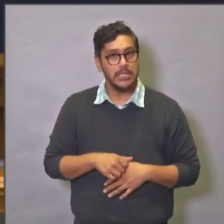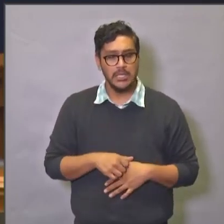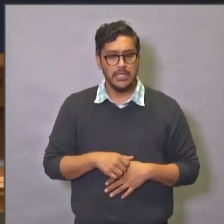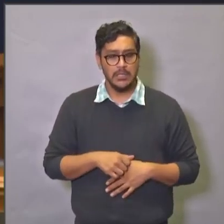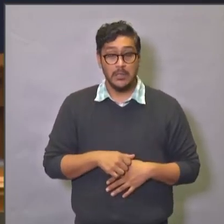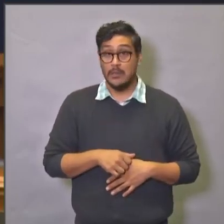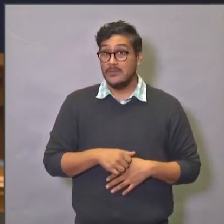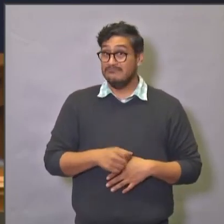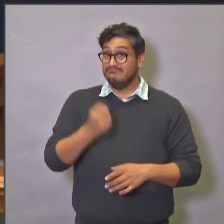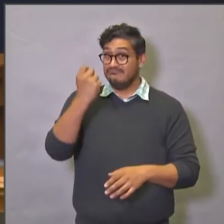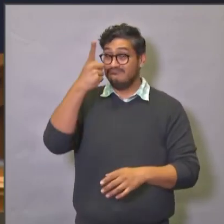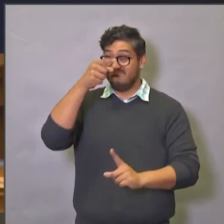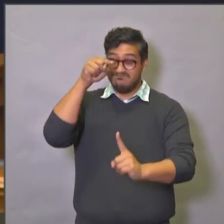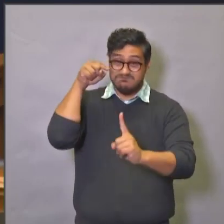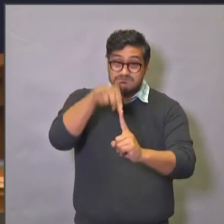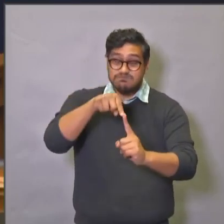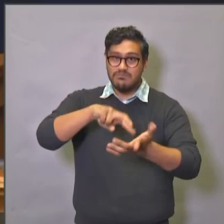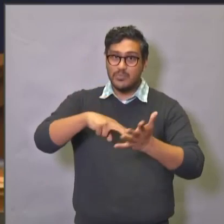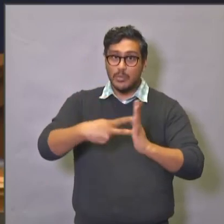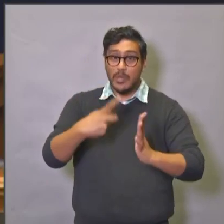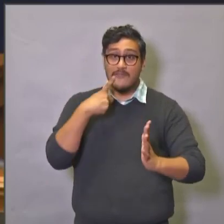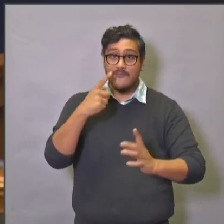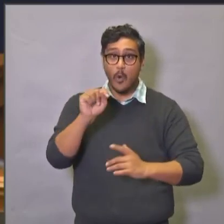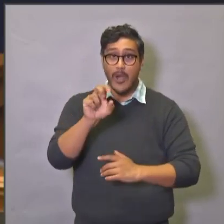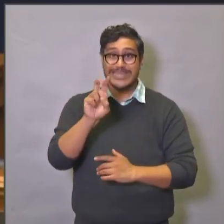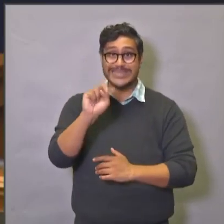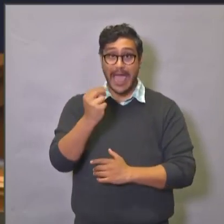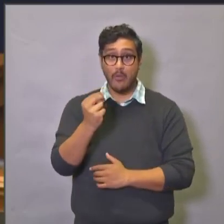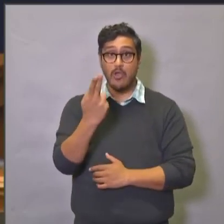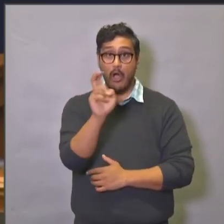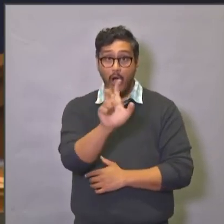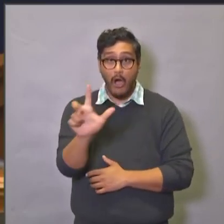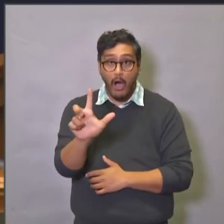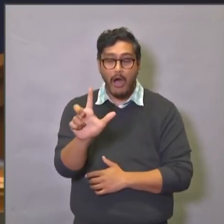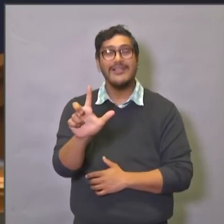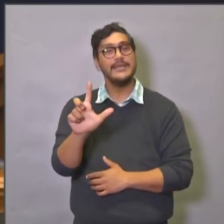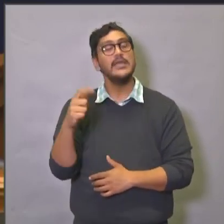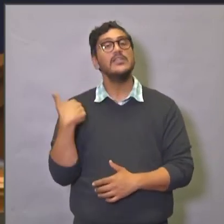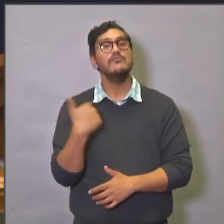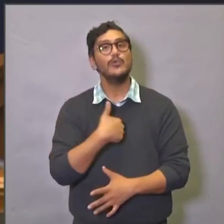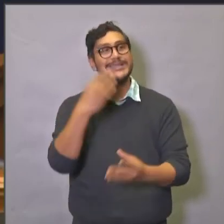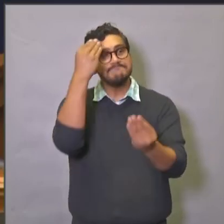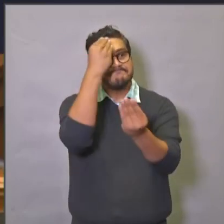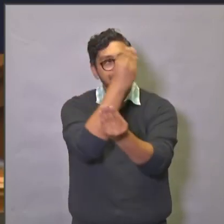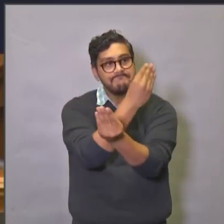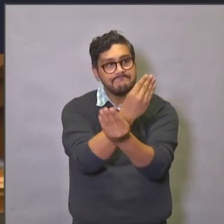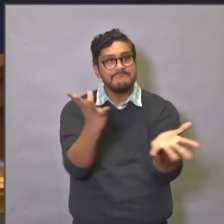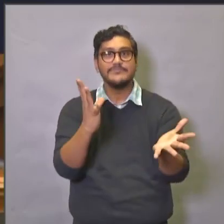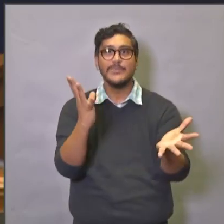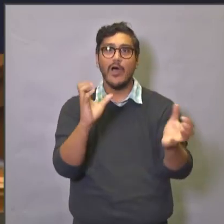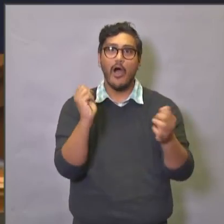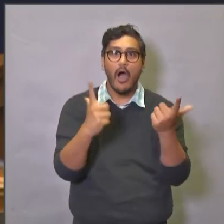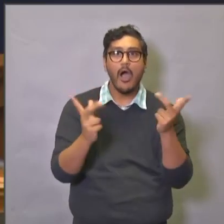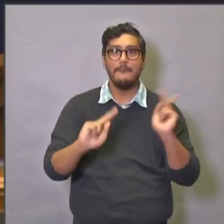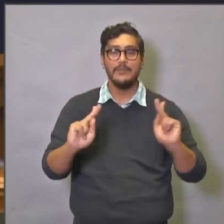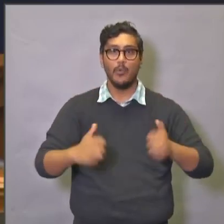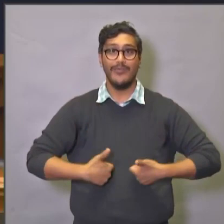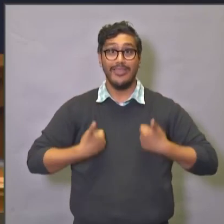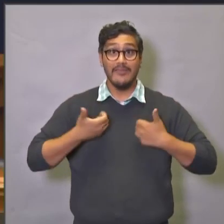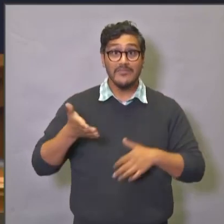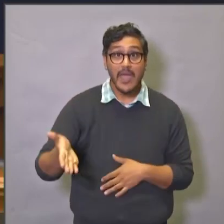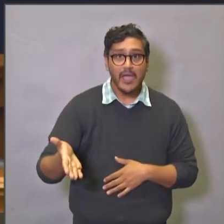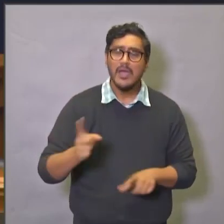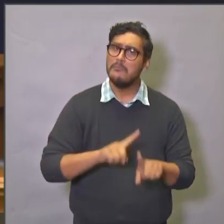main purposes of the town hall is to make sure that residents are both well informed, but also have an opportunity to participate.